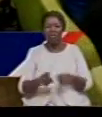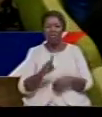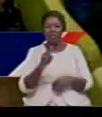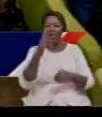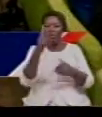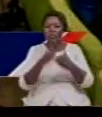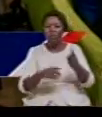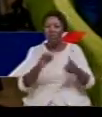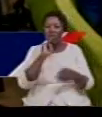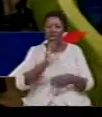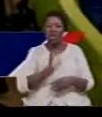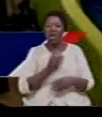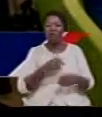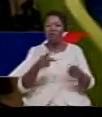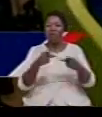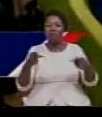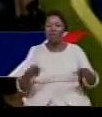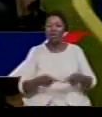What's our position?